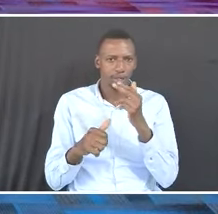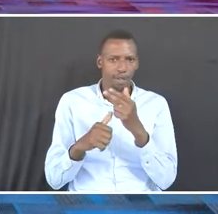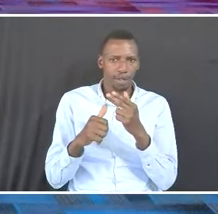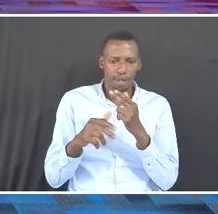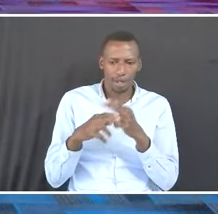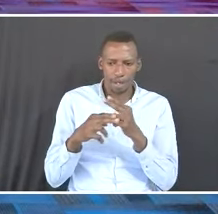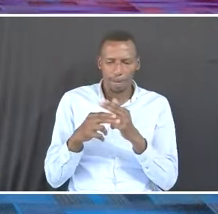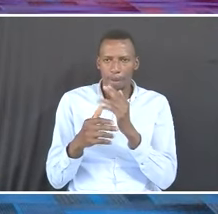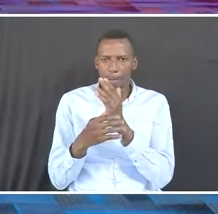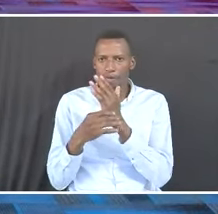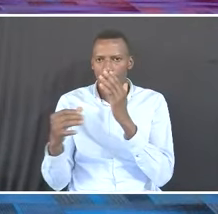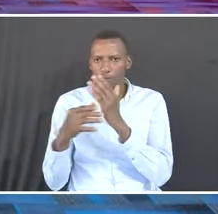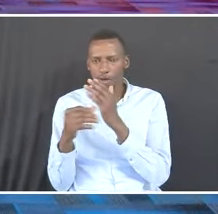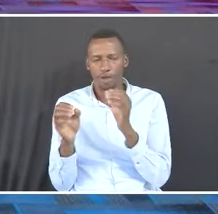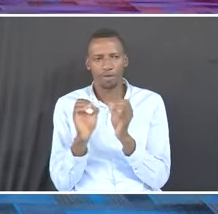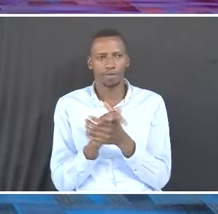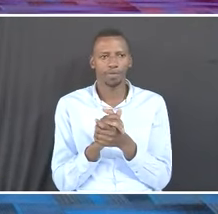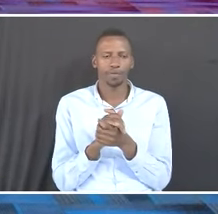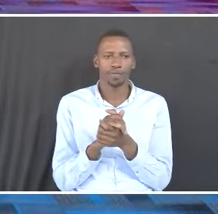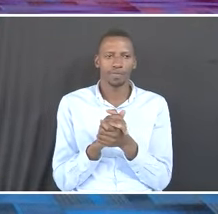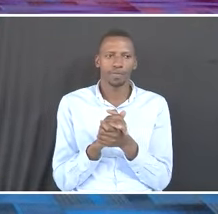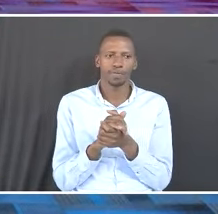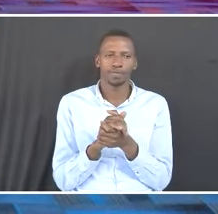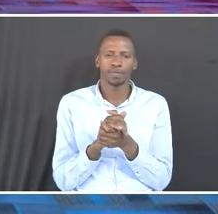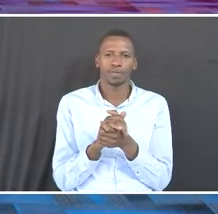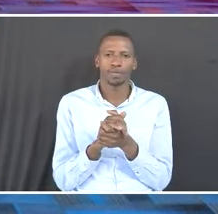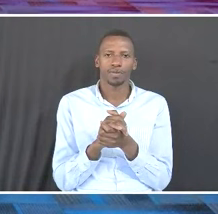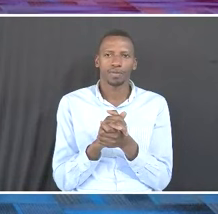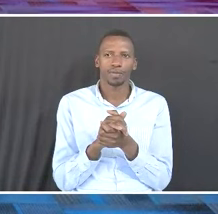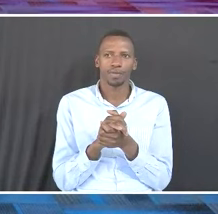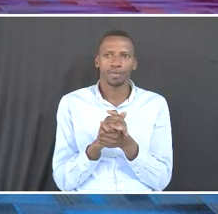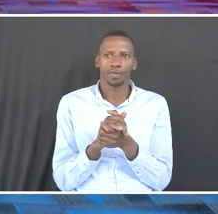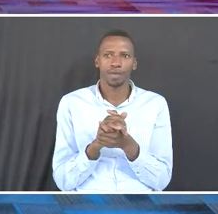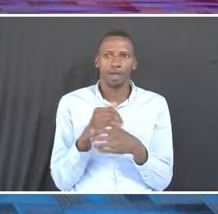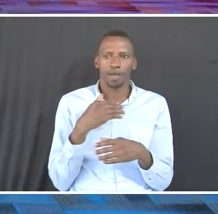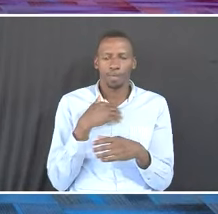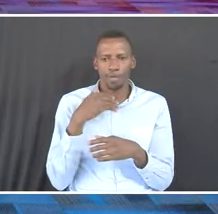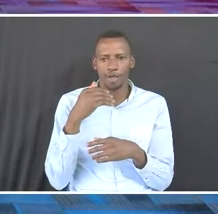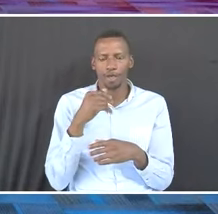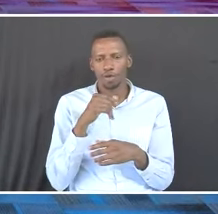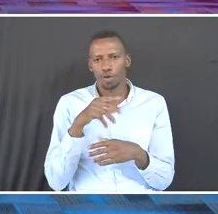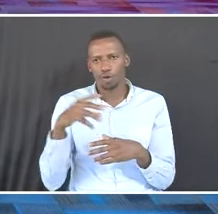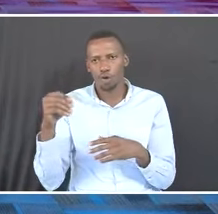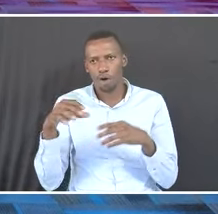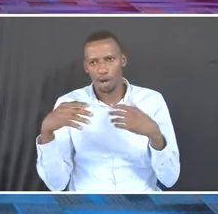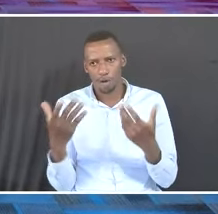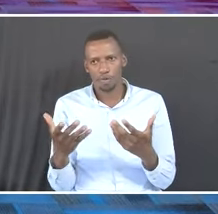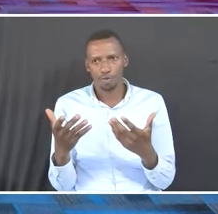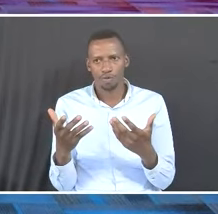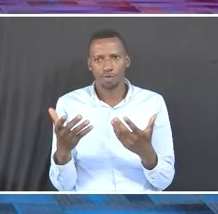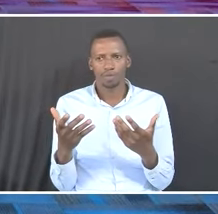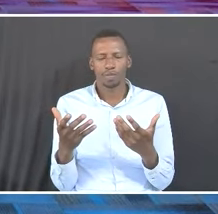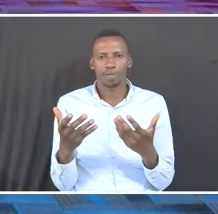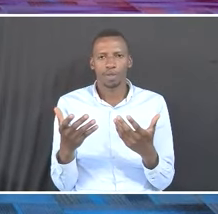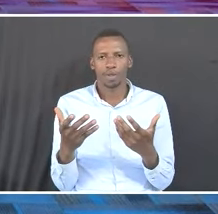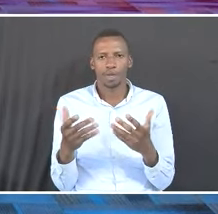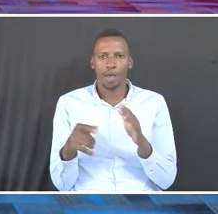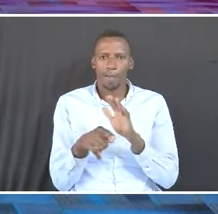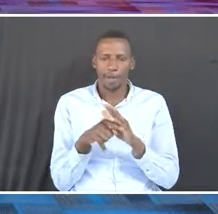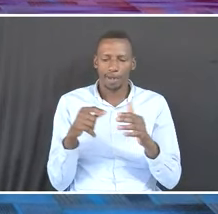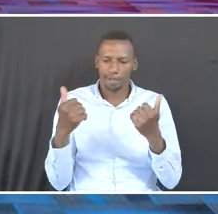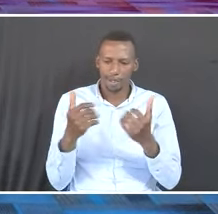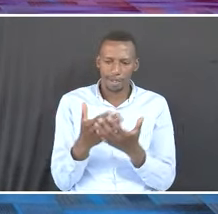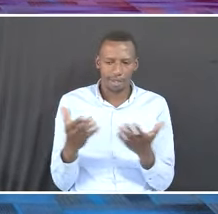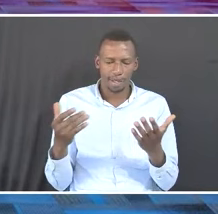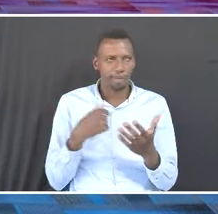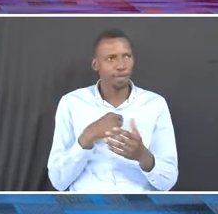my freezer? How do I go minus my fridge? How do I go minus my everything I have and everything here? I